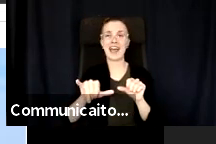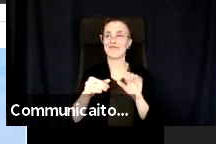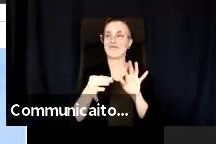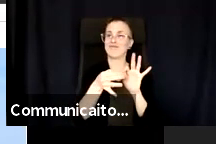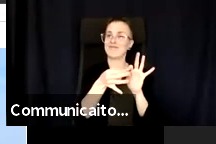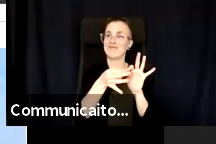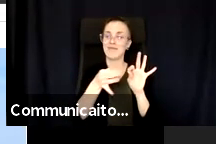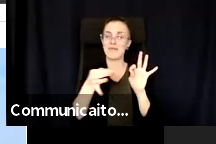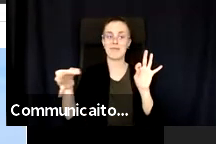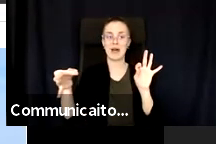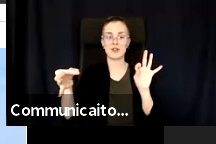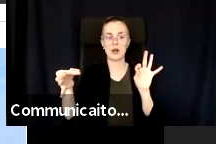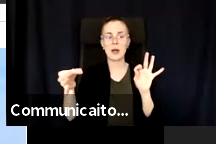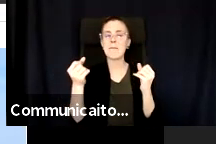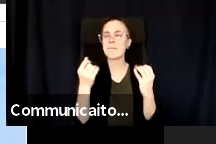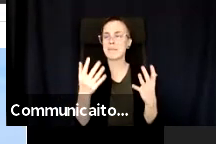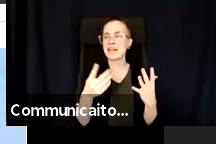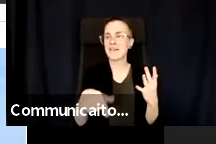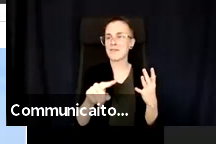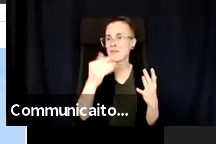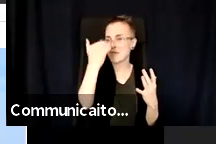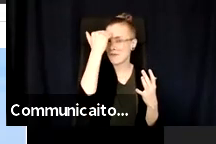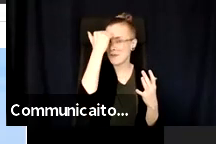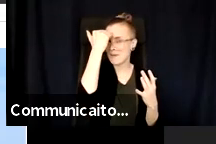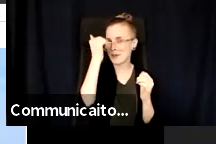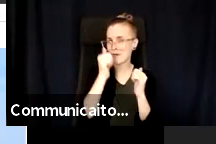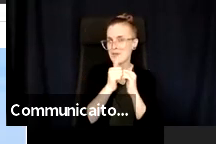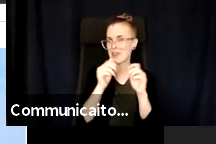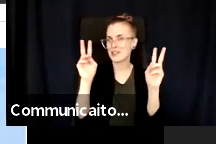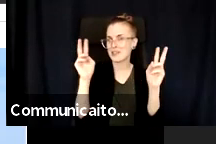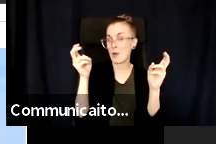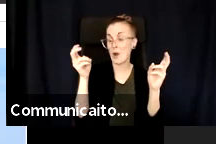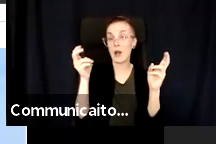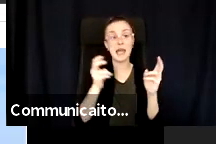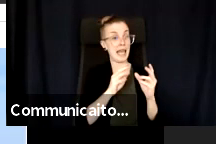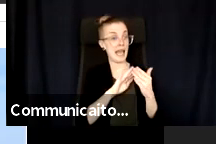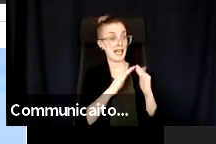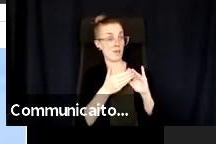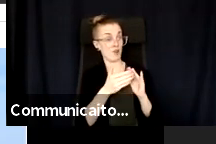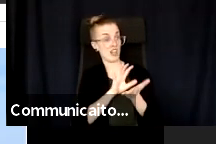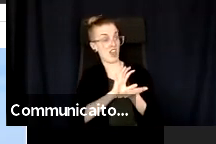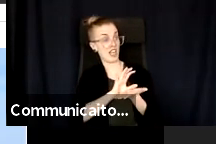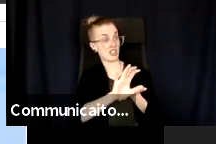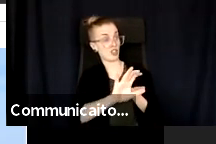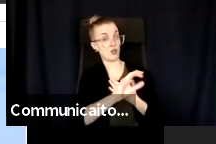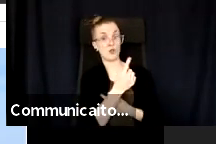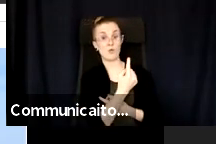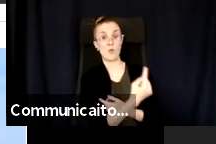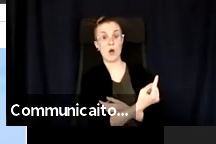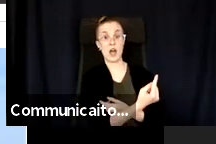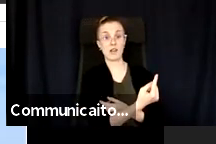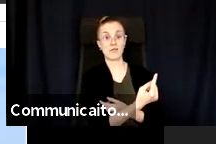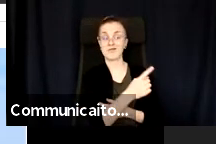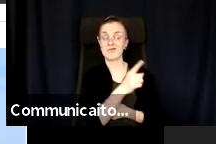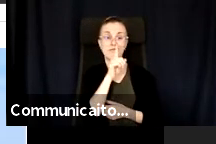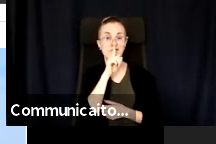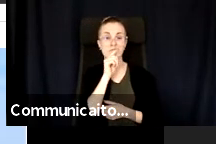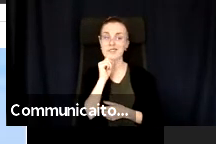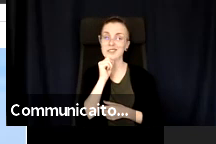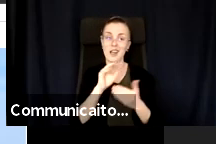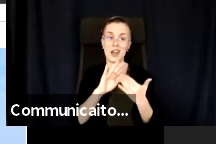be familiar with this quote, a community that excludes even one of its members is no community at all.